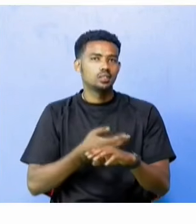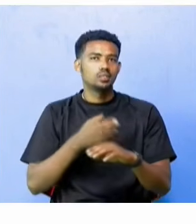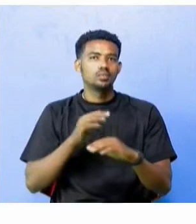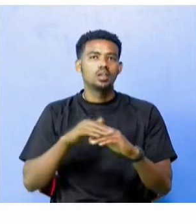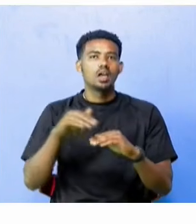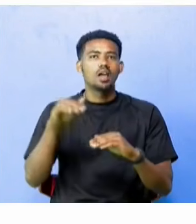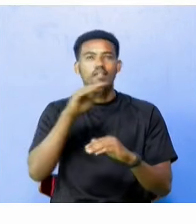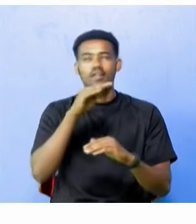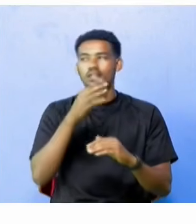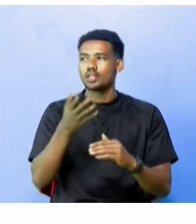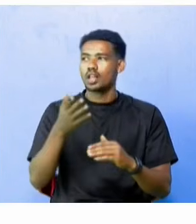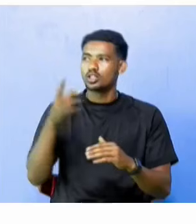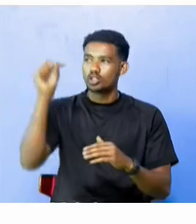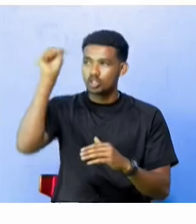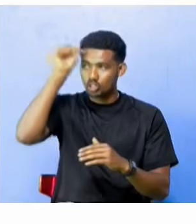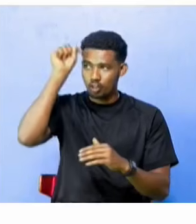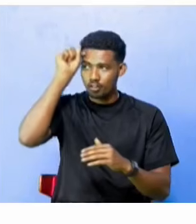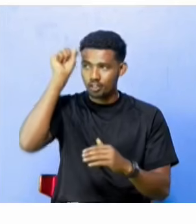Tofik, right?